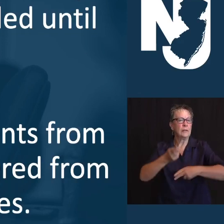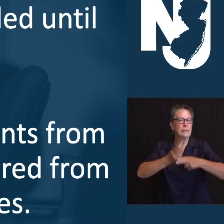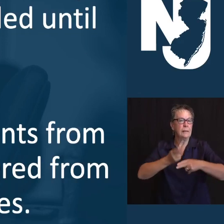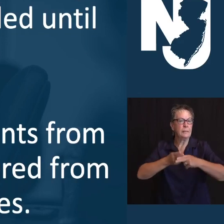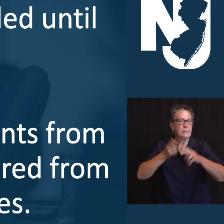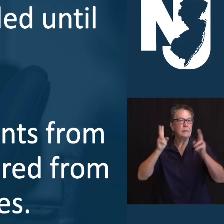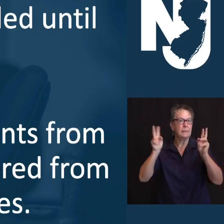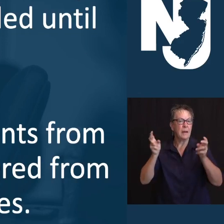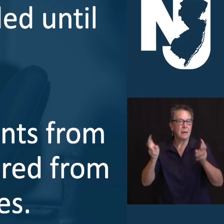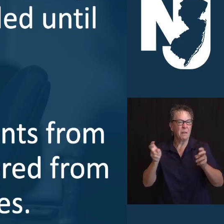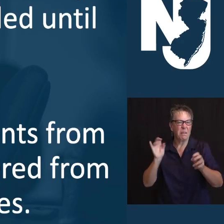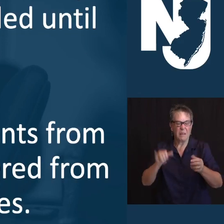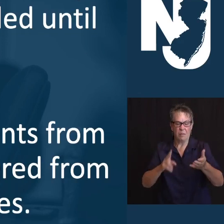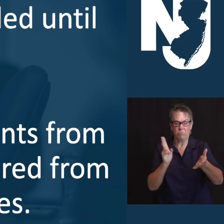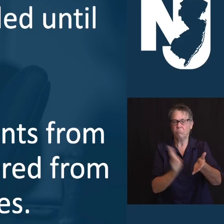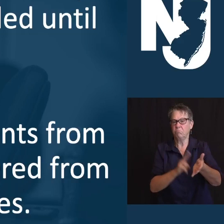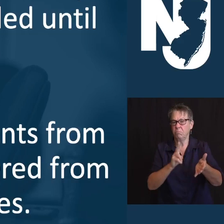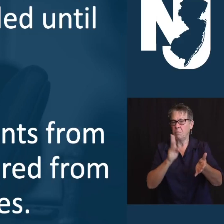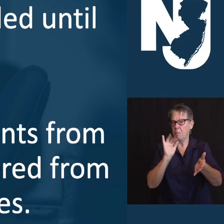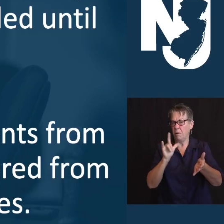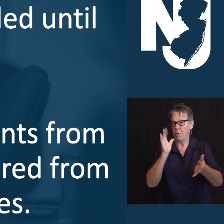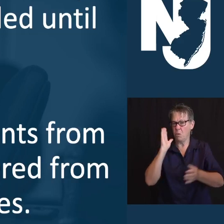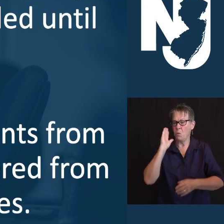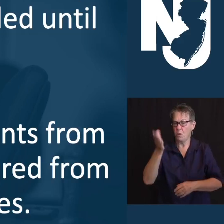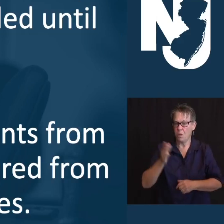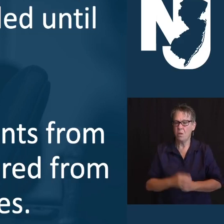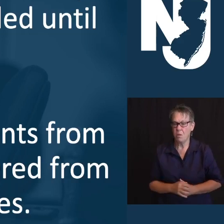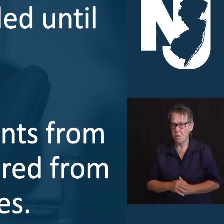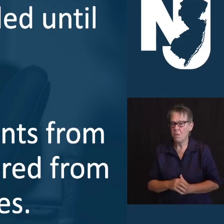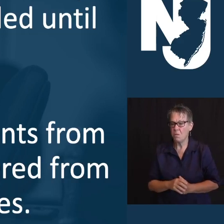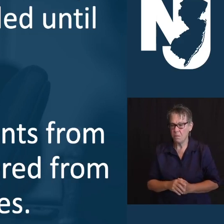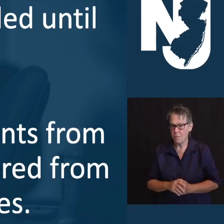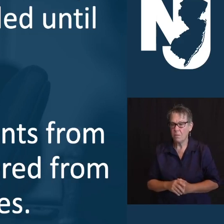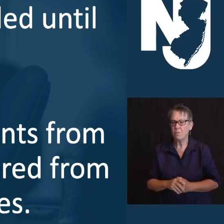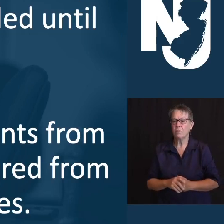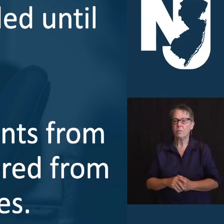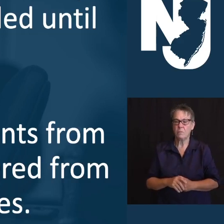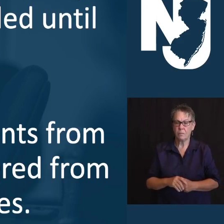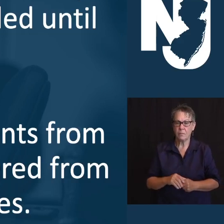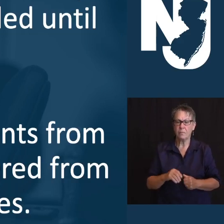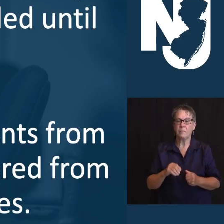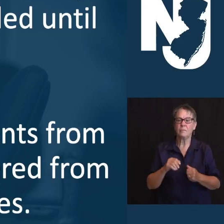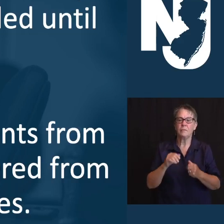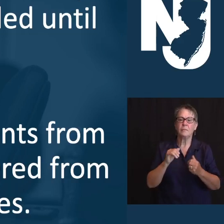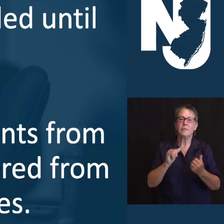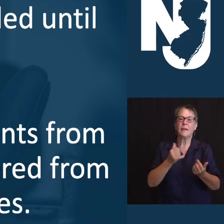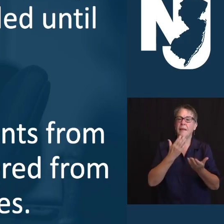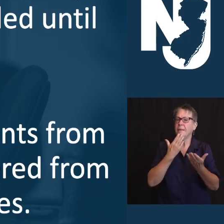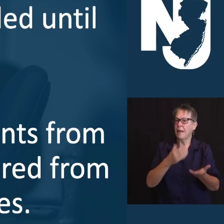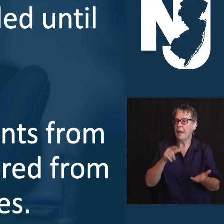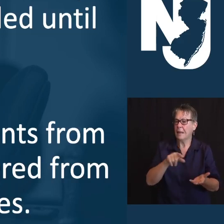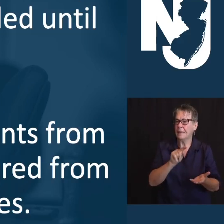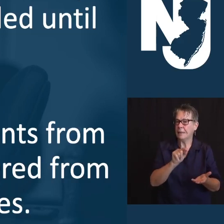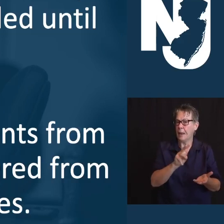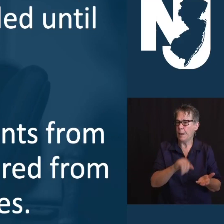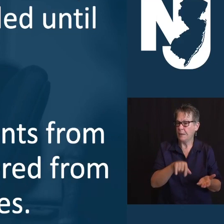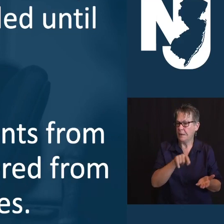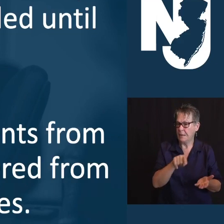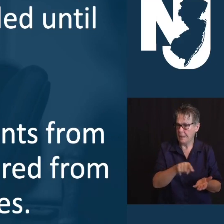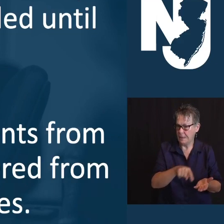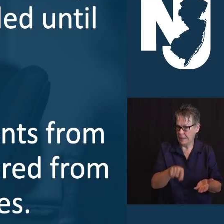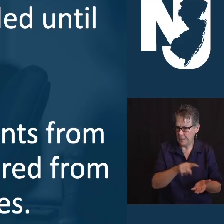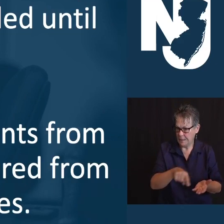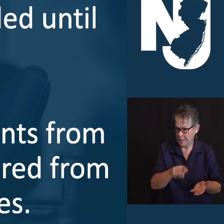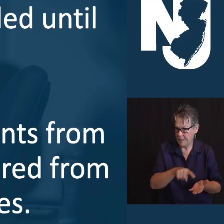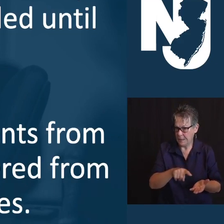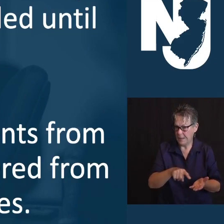Fund, which continues to not only raise money, but take that money and put it right where we need it the most. And I can't tell